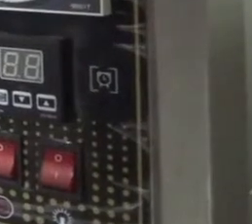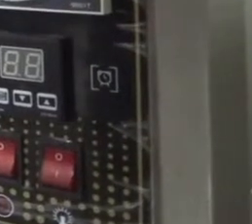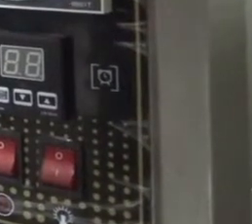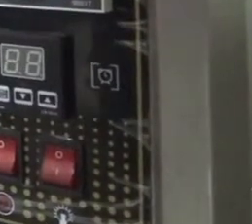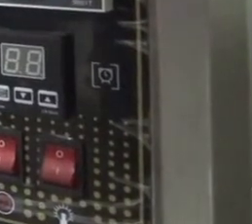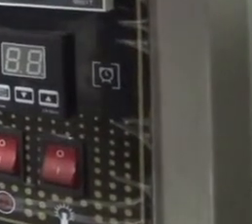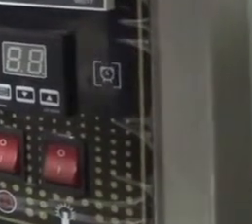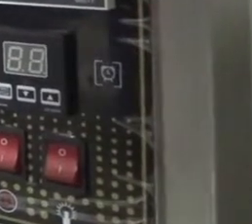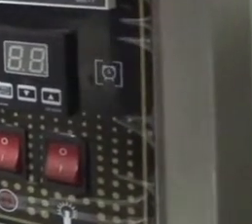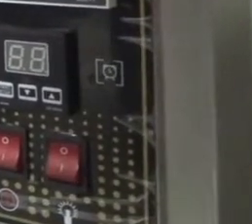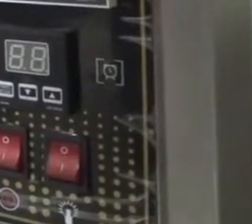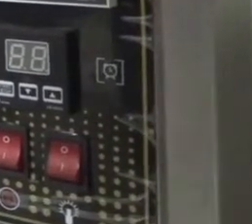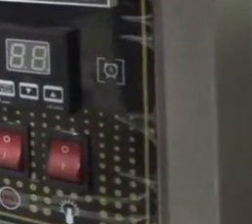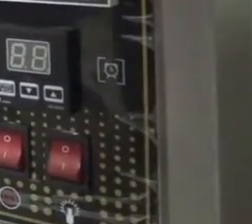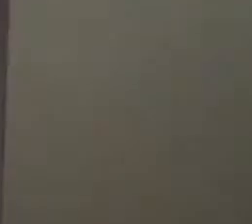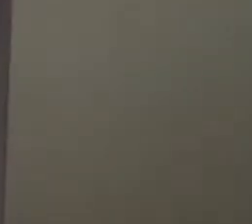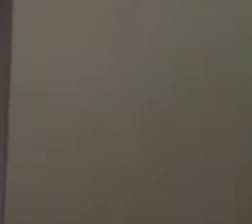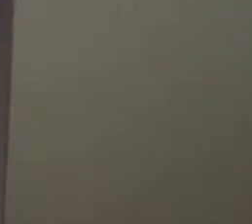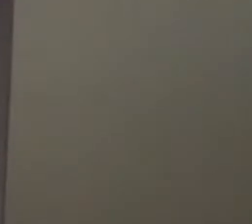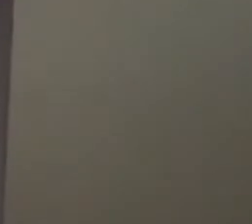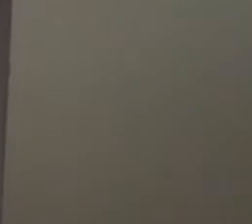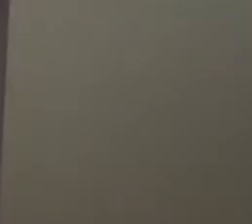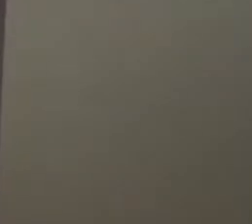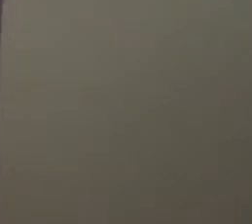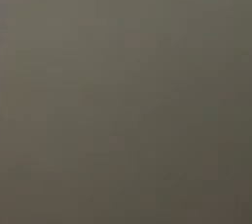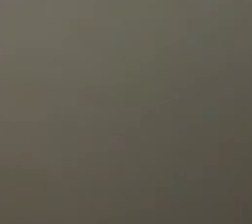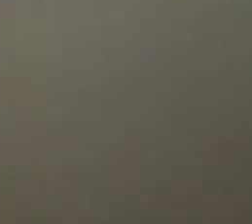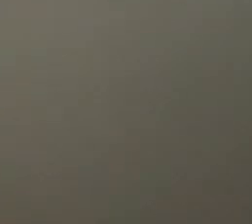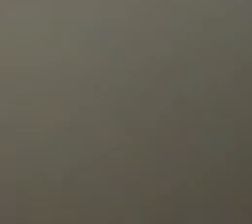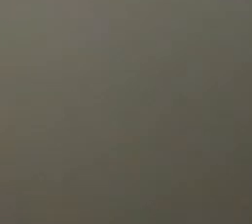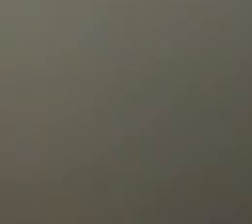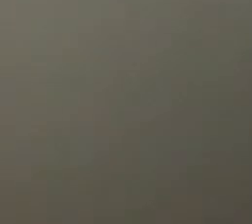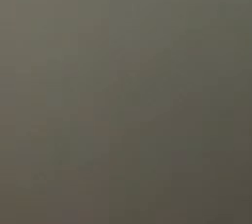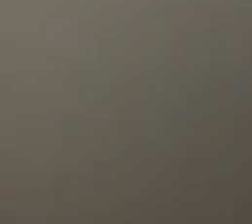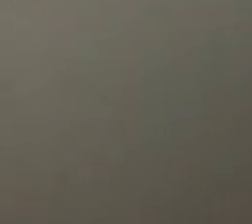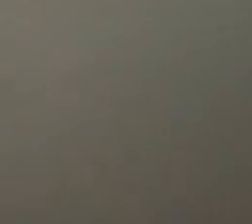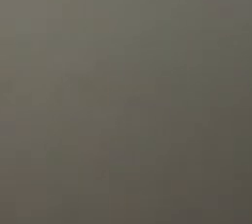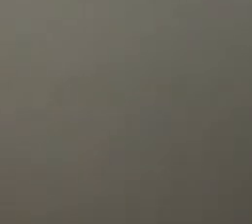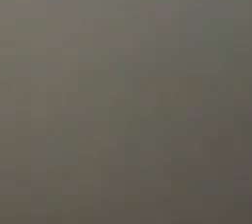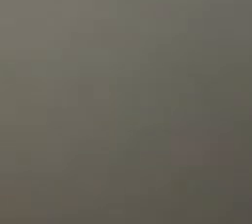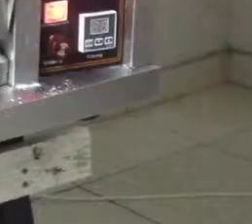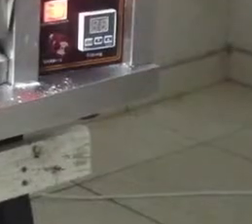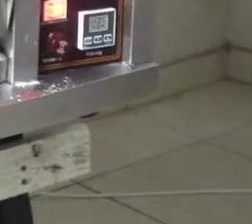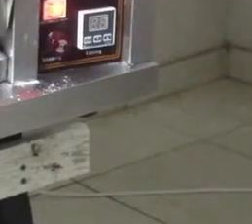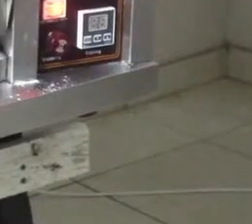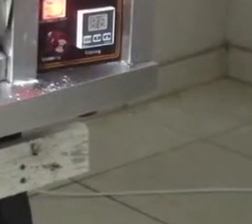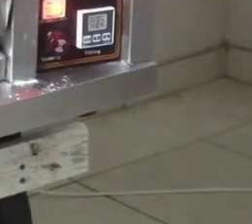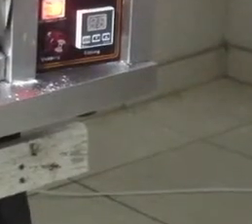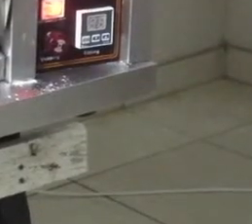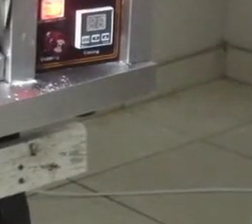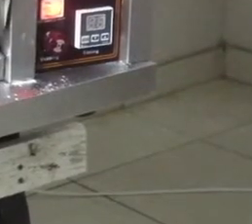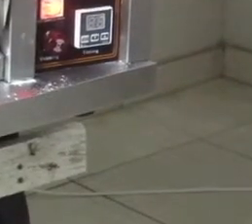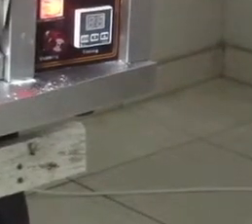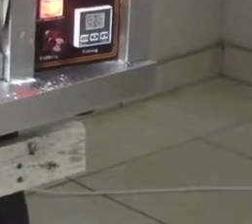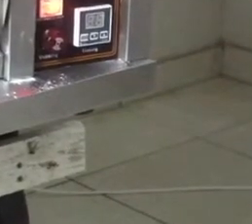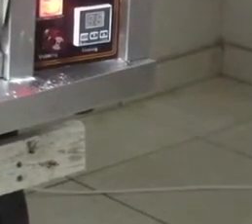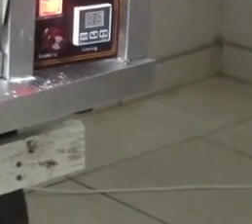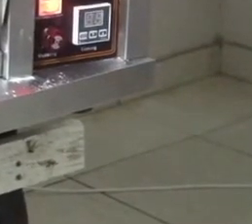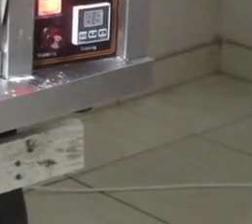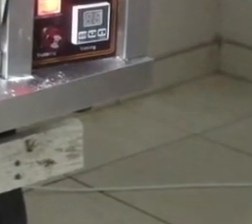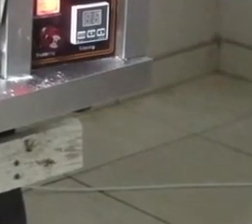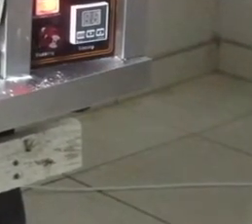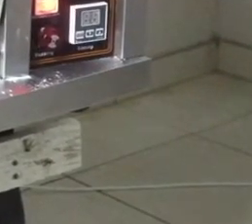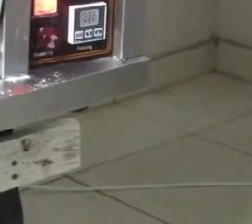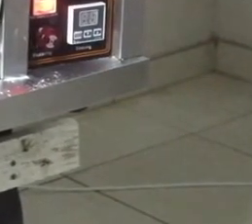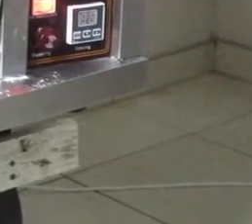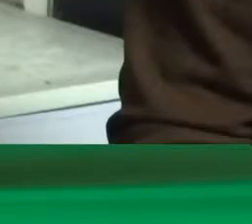bake keke one at a time. Now I can basically bake 6 cakes at a time. So it's been, it took a load off